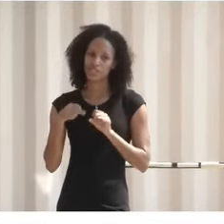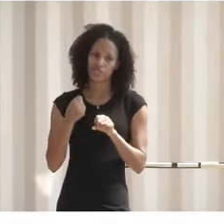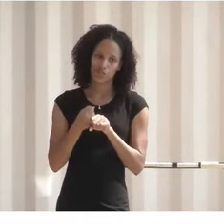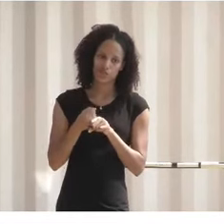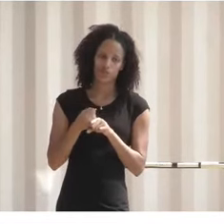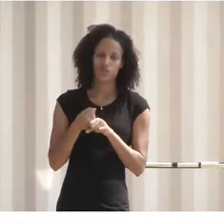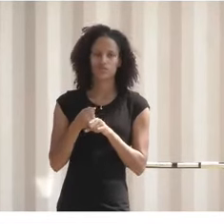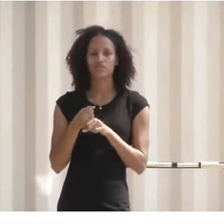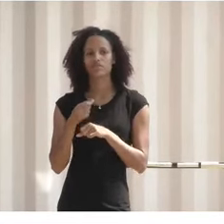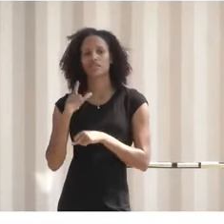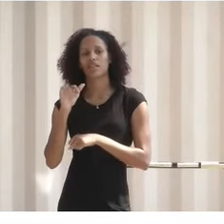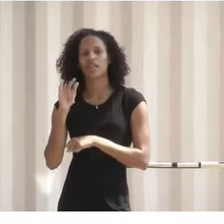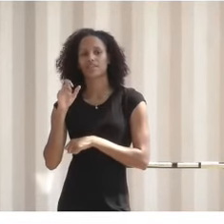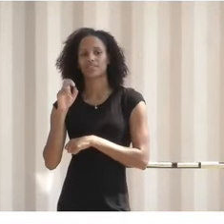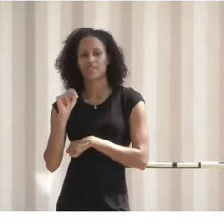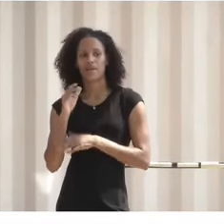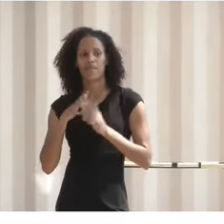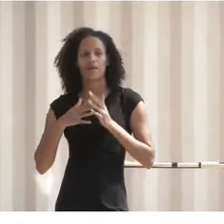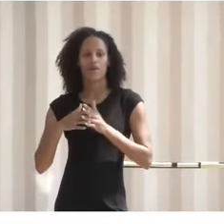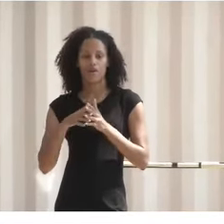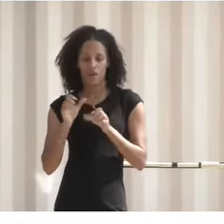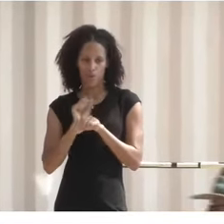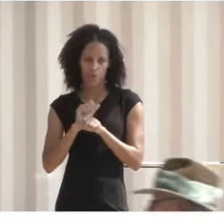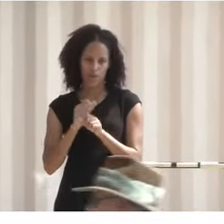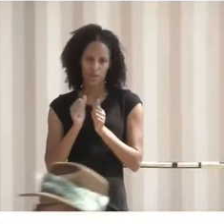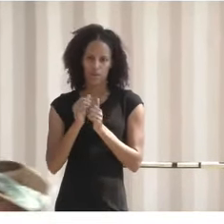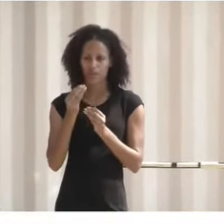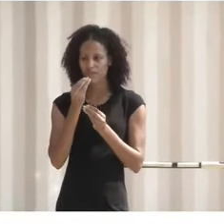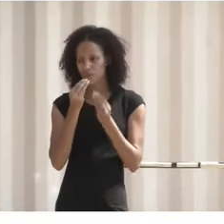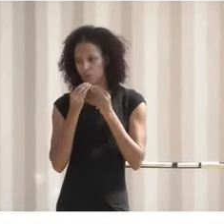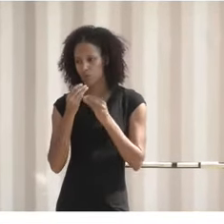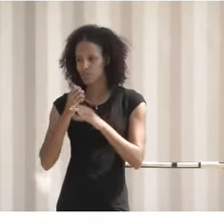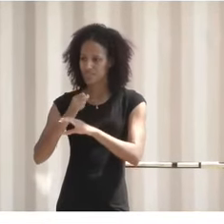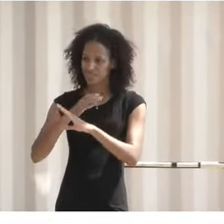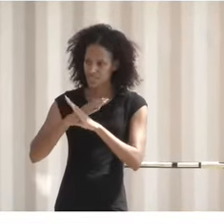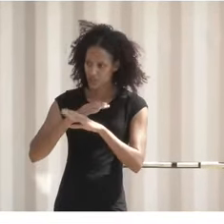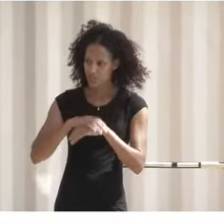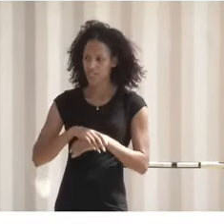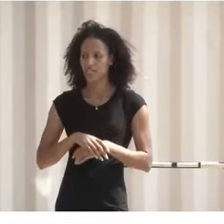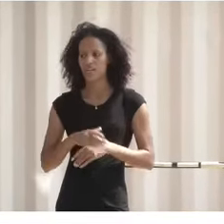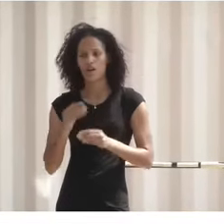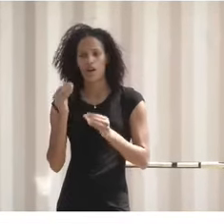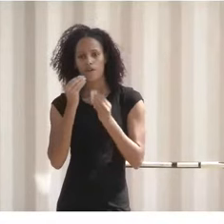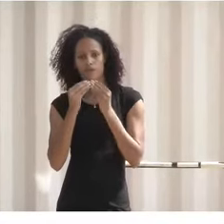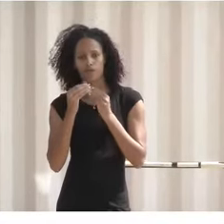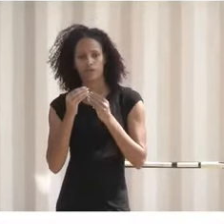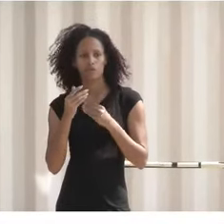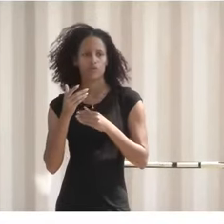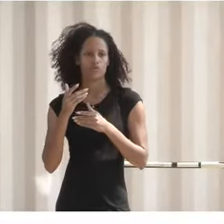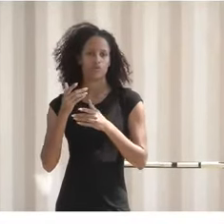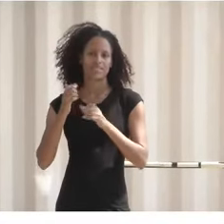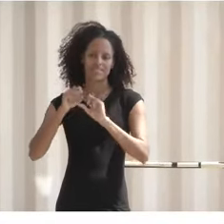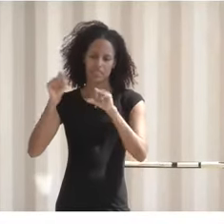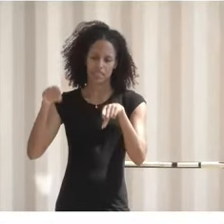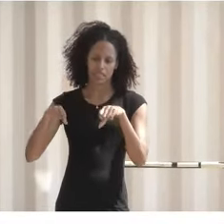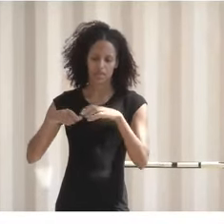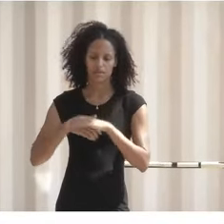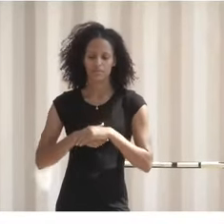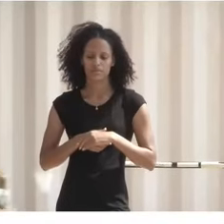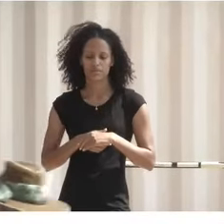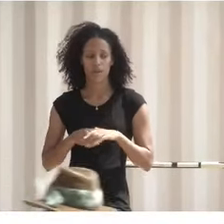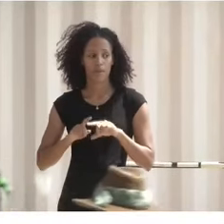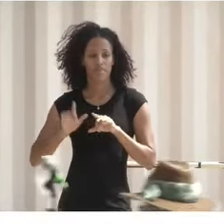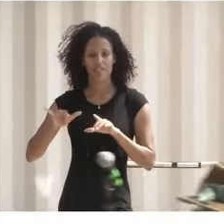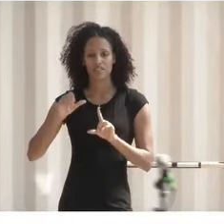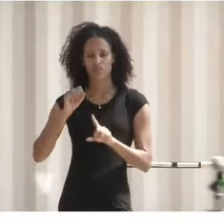rural Latin America, working with food security, food forest systems, and there the